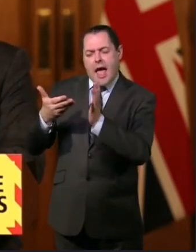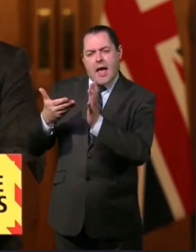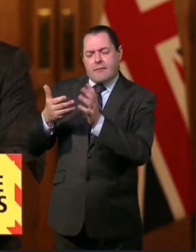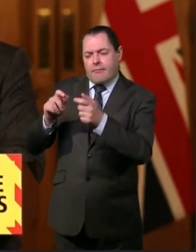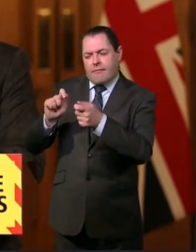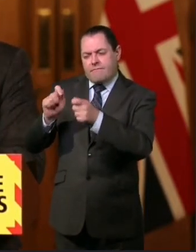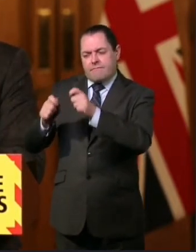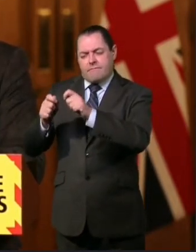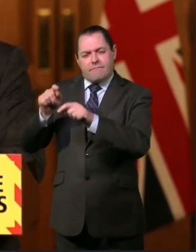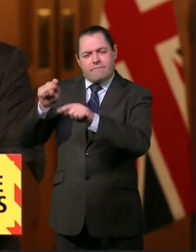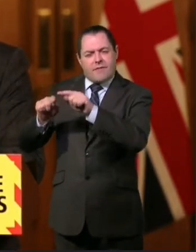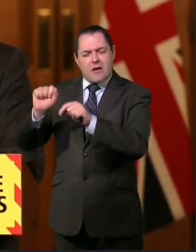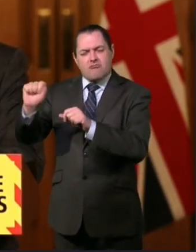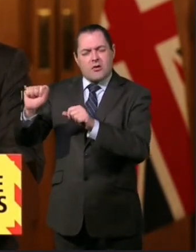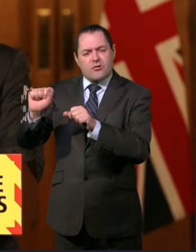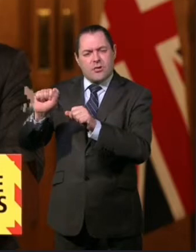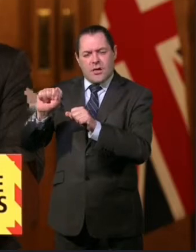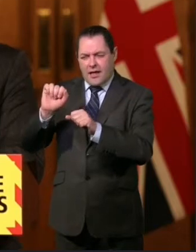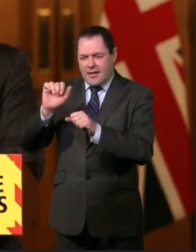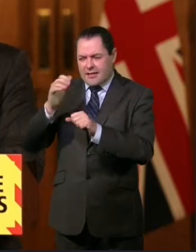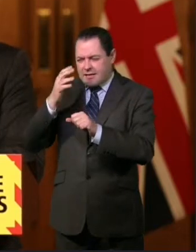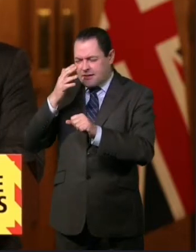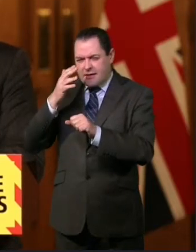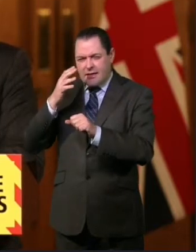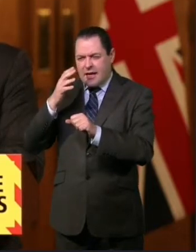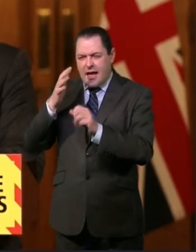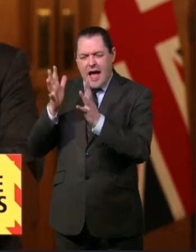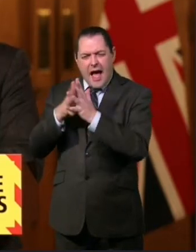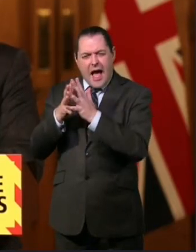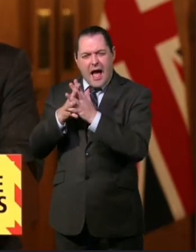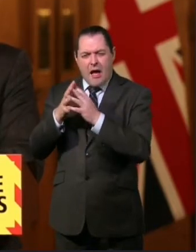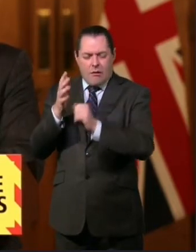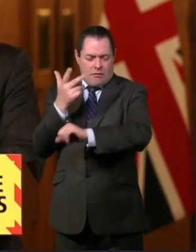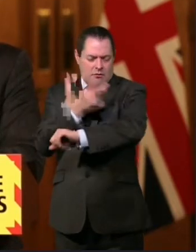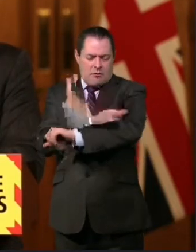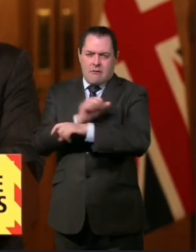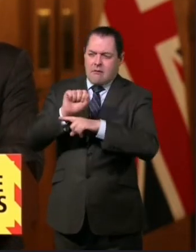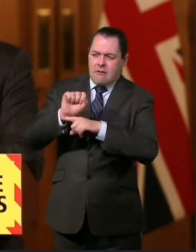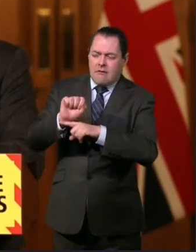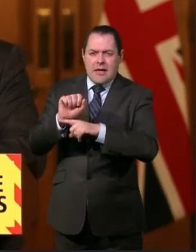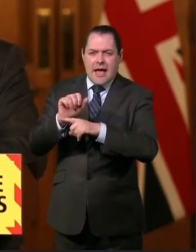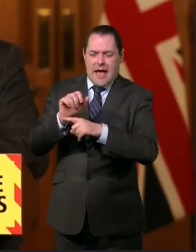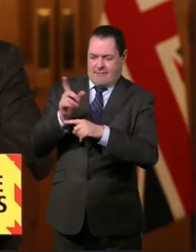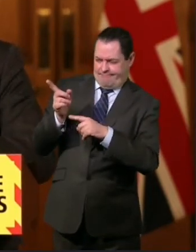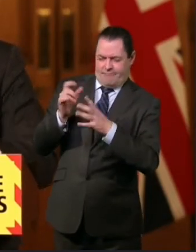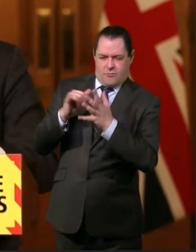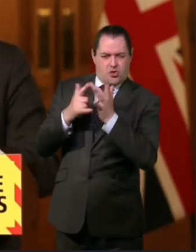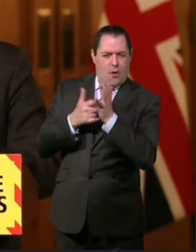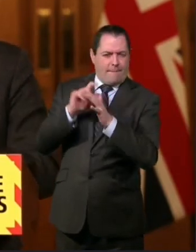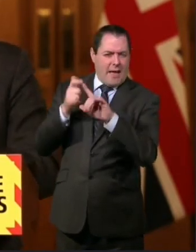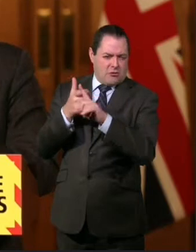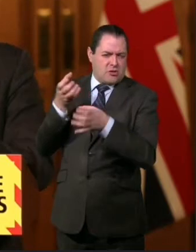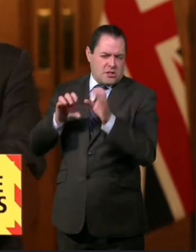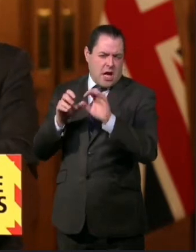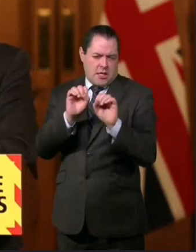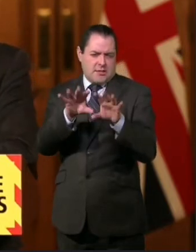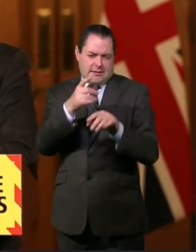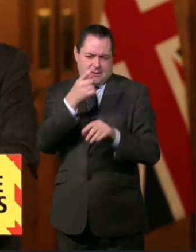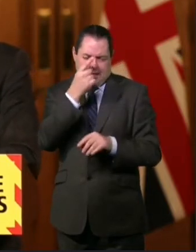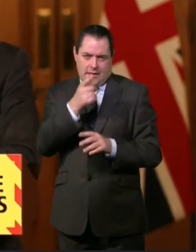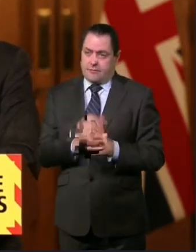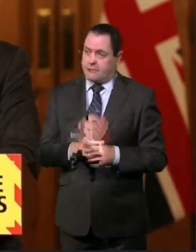its resistance to the vaccine or otherwise, I'm going to ask Patrick to comment. Yeah, I'm sorry. I'm going to be a bore about this, because